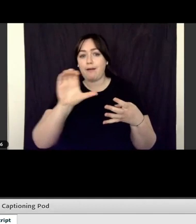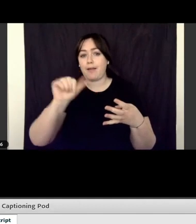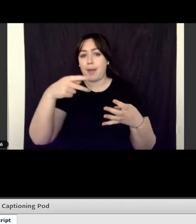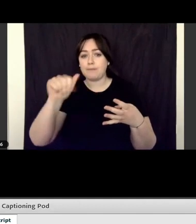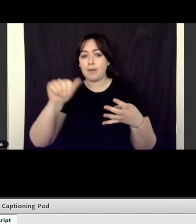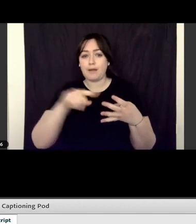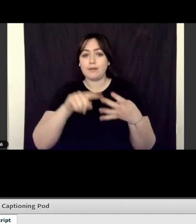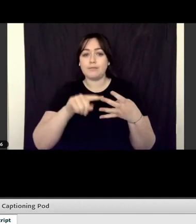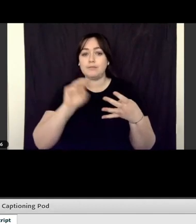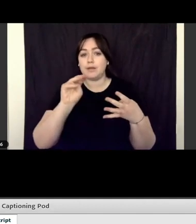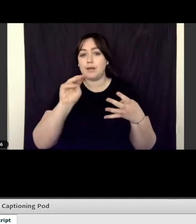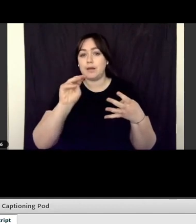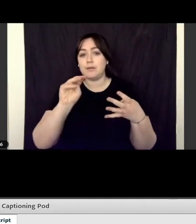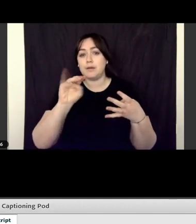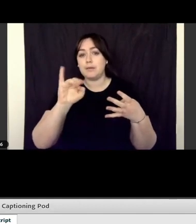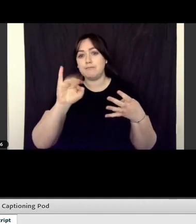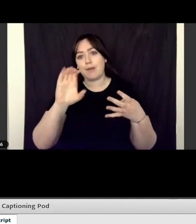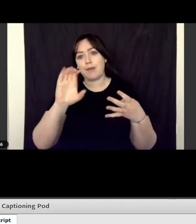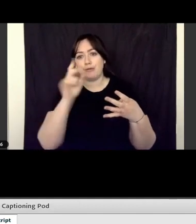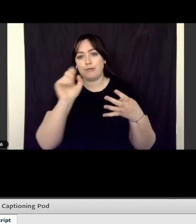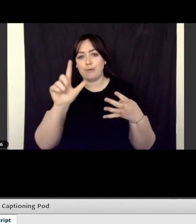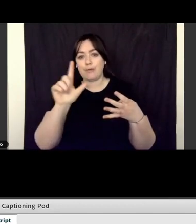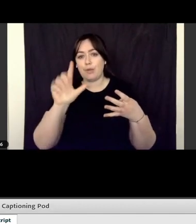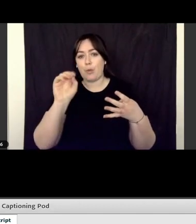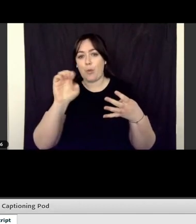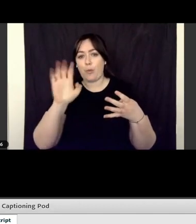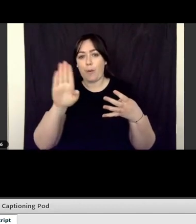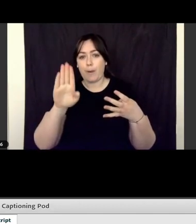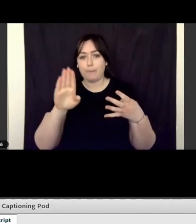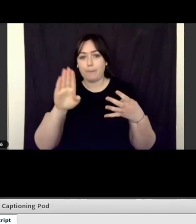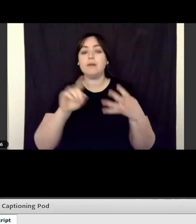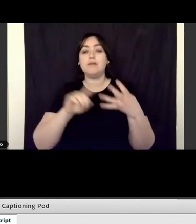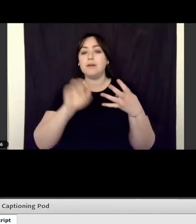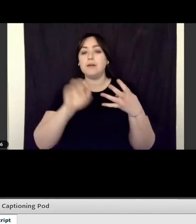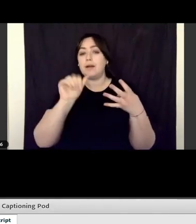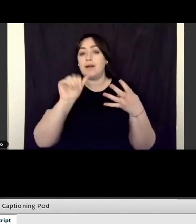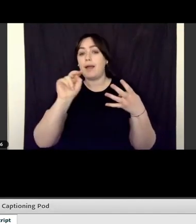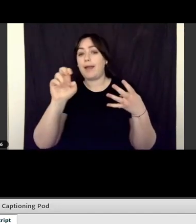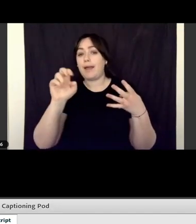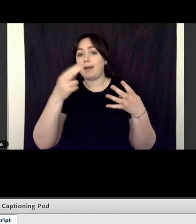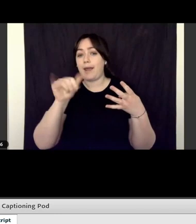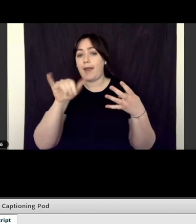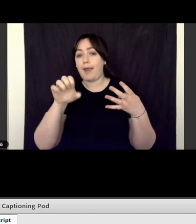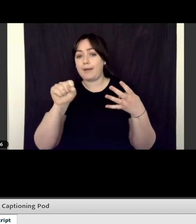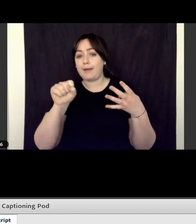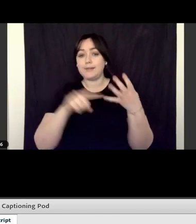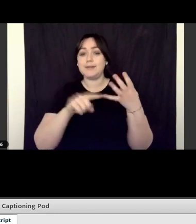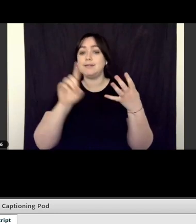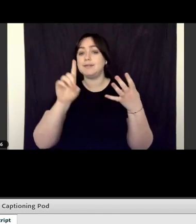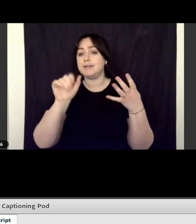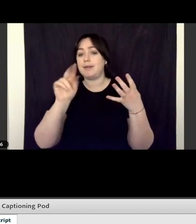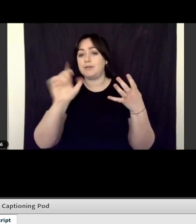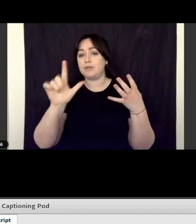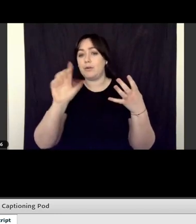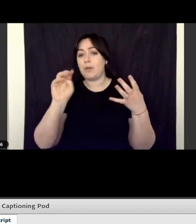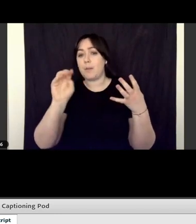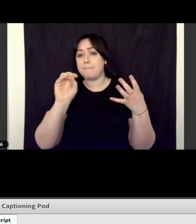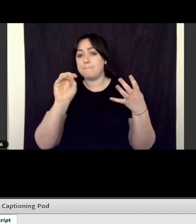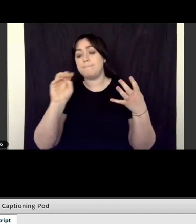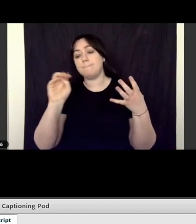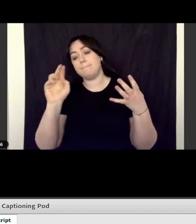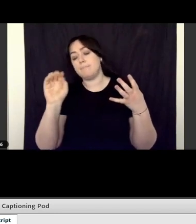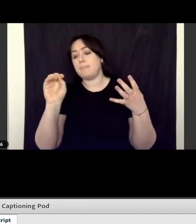Loeb, Ann Hayes, and Daniel Mott. I'm going to start by introducing all four of our speakers, and then I'll